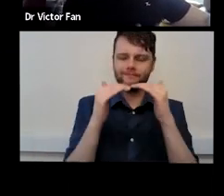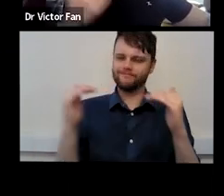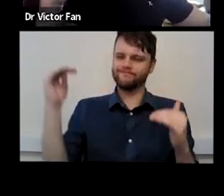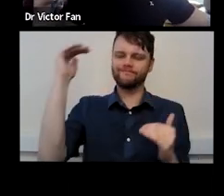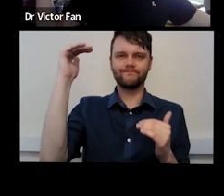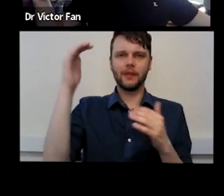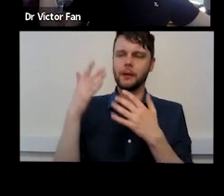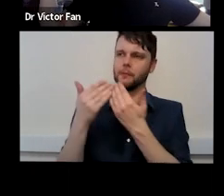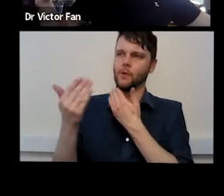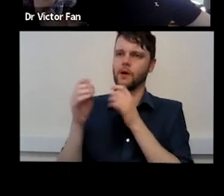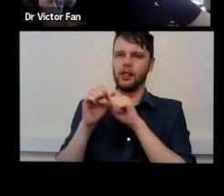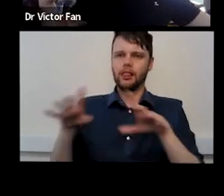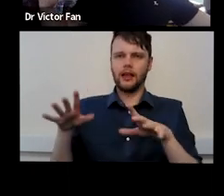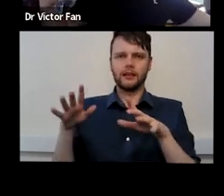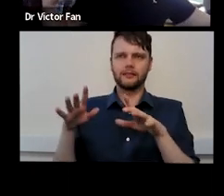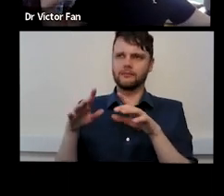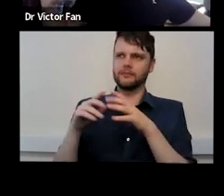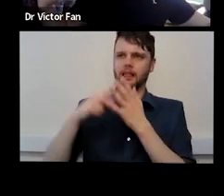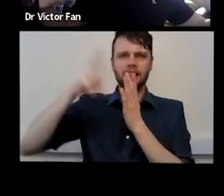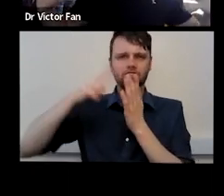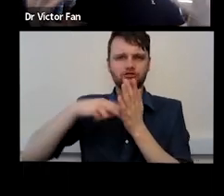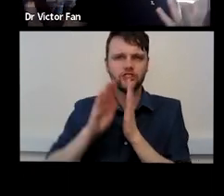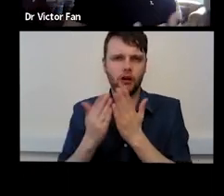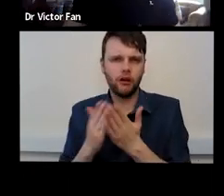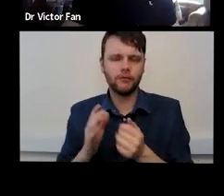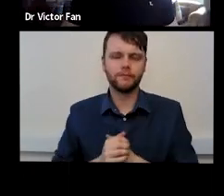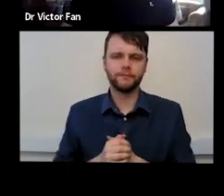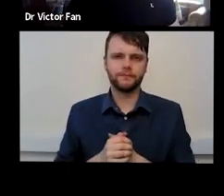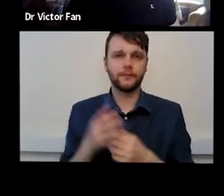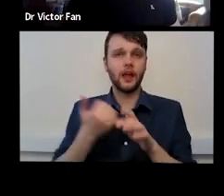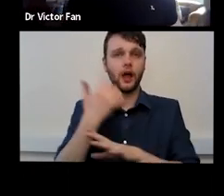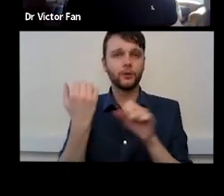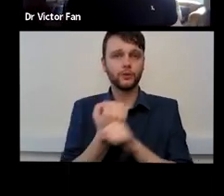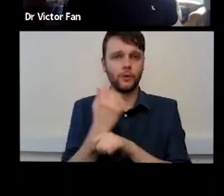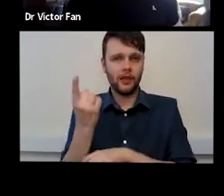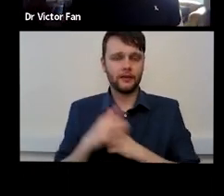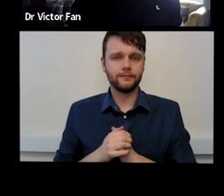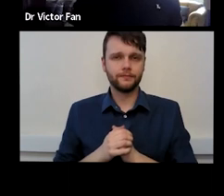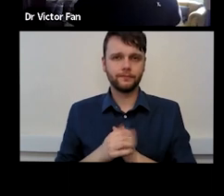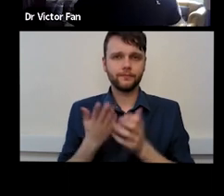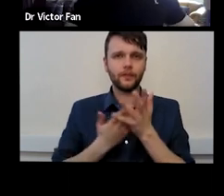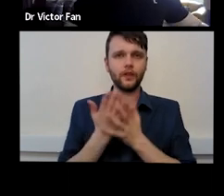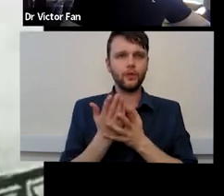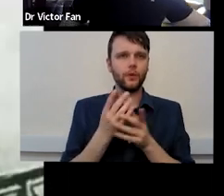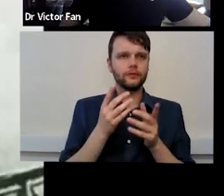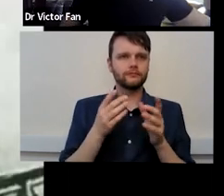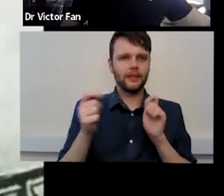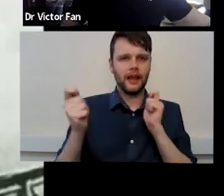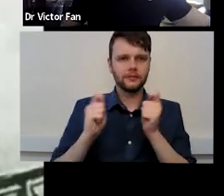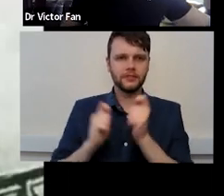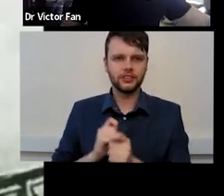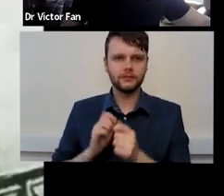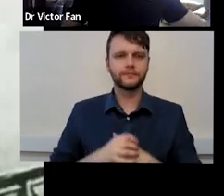to almost the level of literature. And the way of doing it is by adaptation.